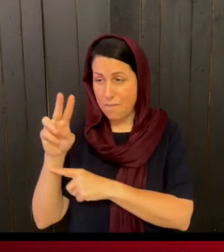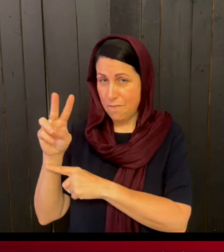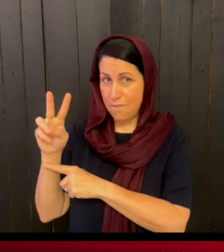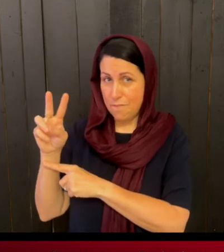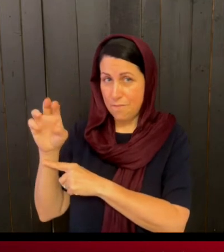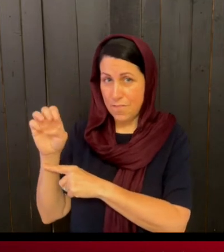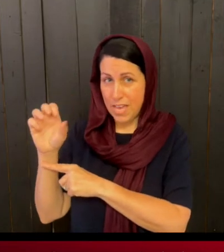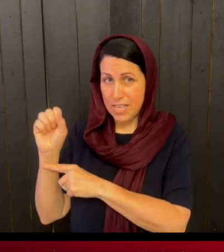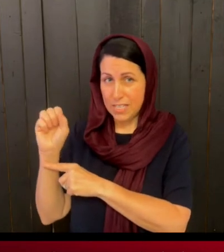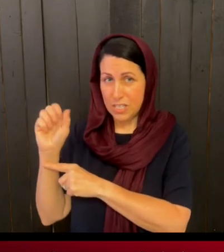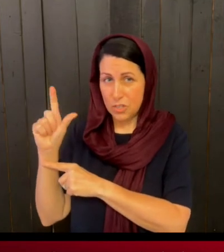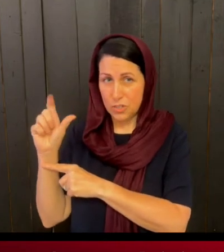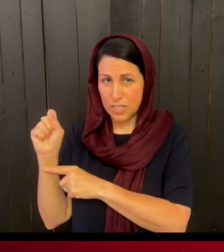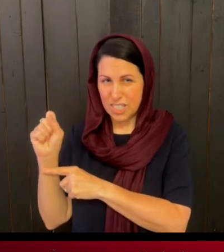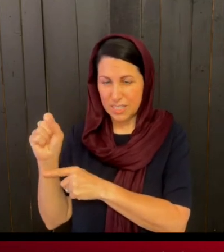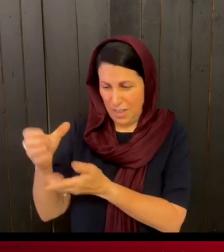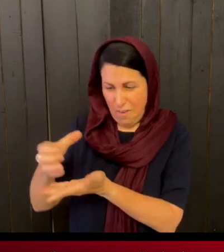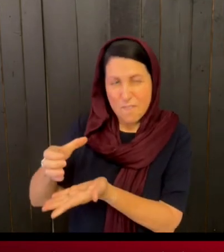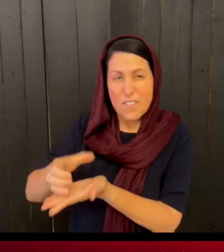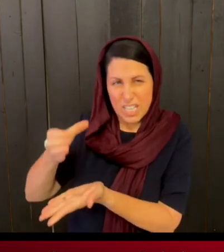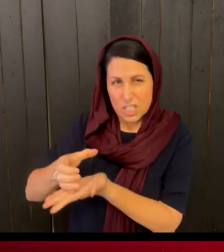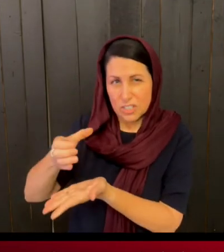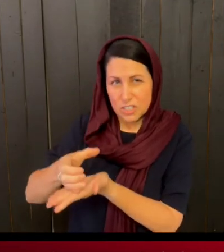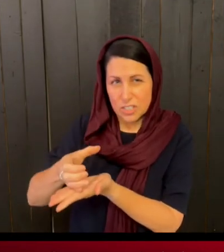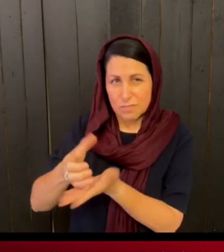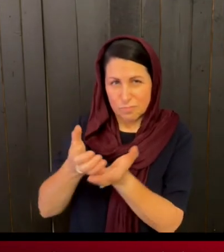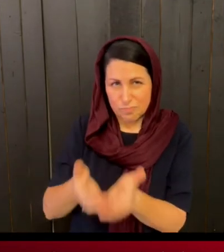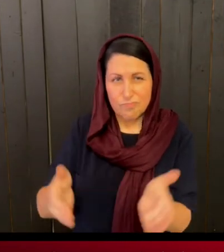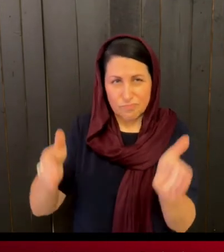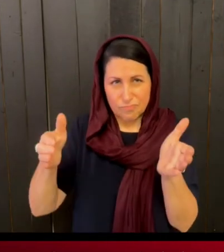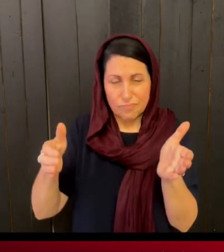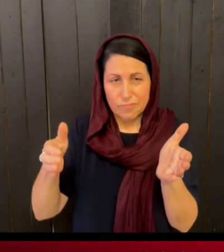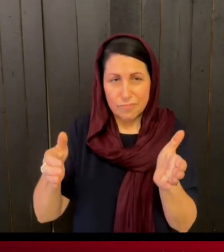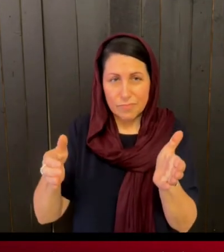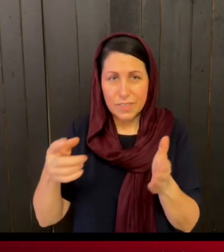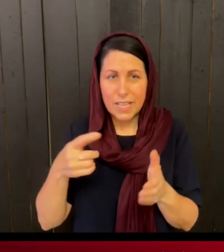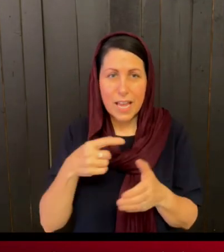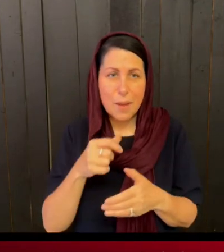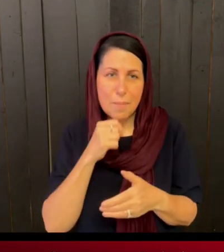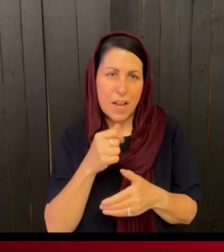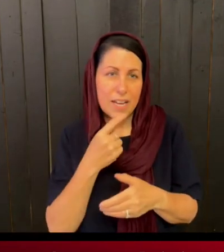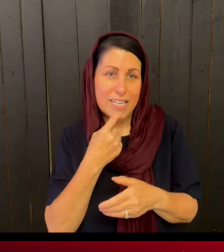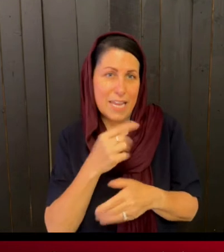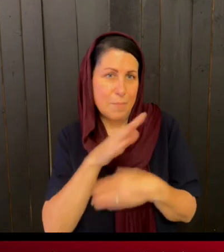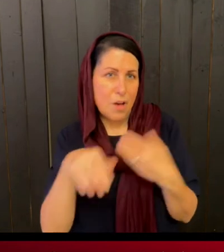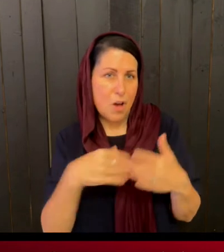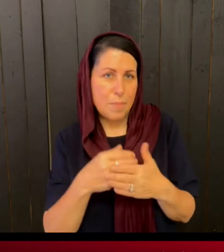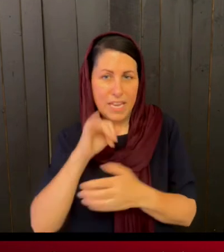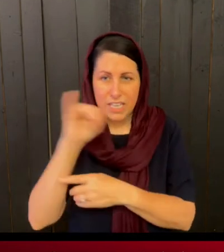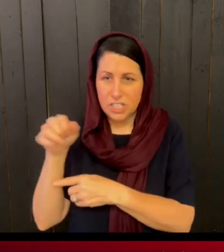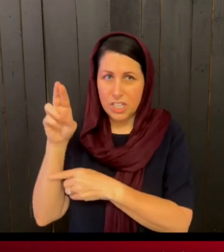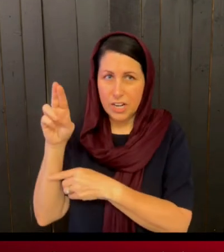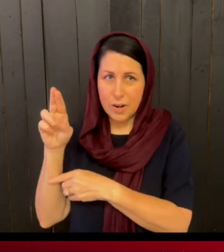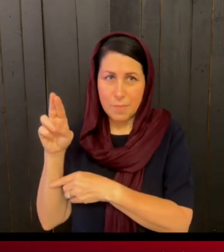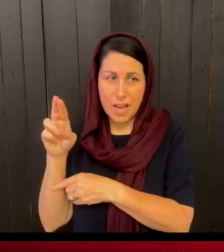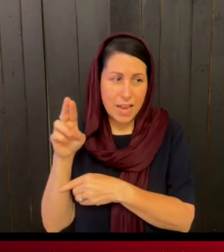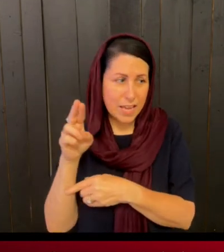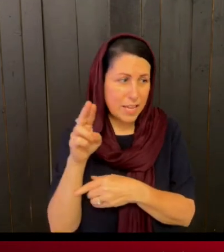And I'm not going to read all of the verses now, but just to name a few, there's Jeremiah 18, verse